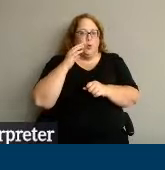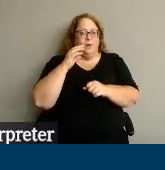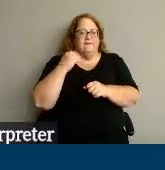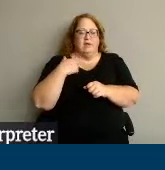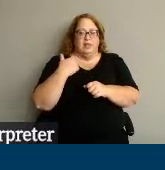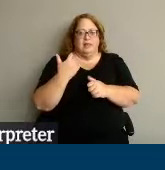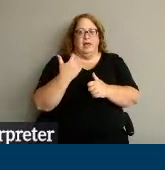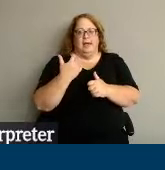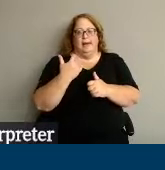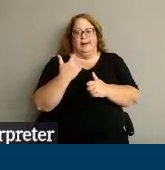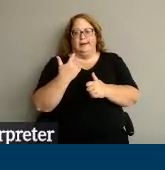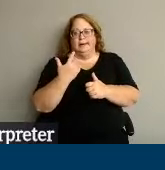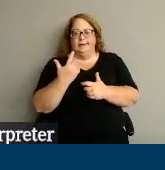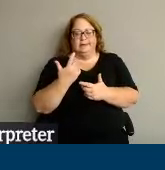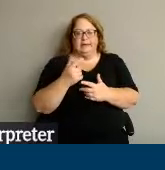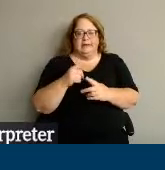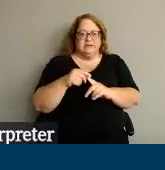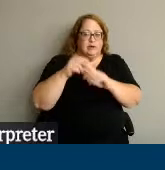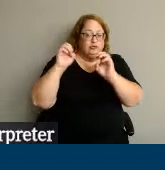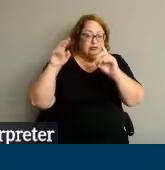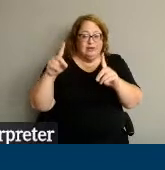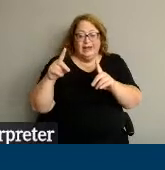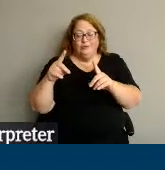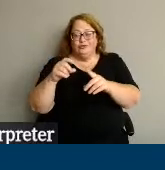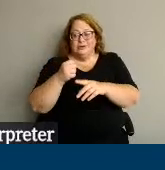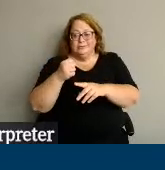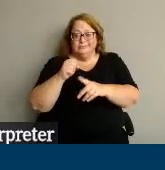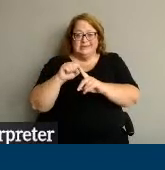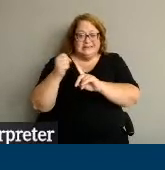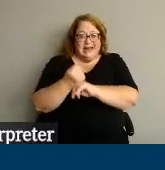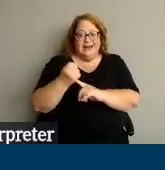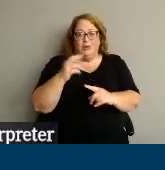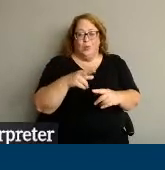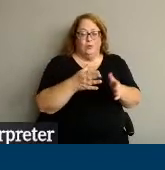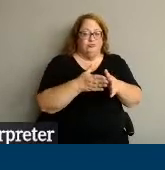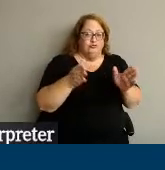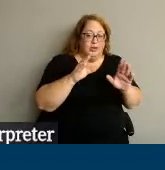title or tuition-based or in a special education setting.